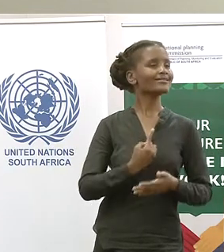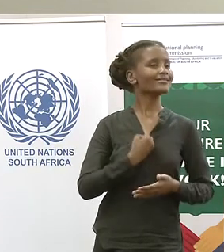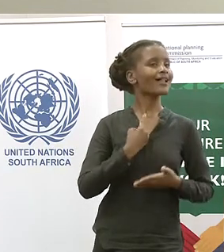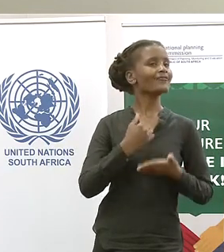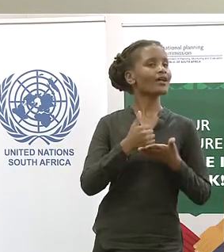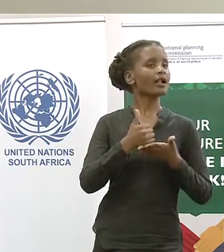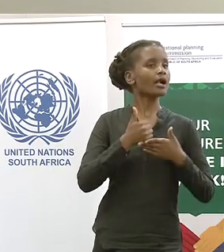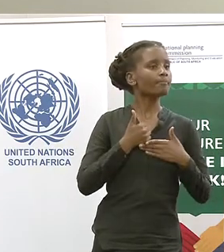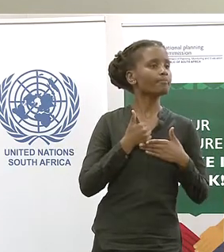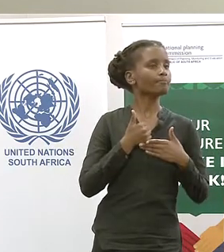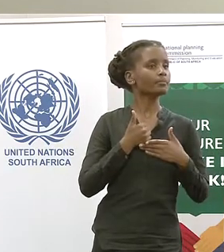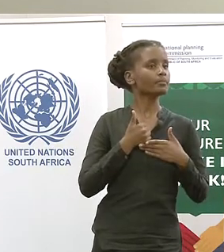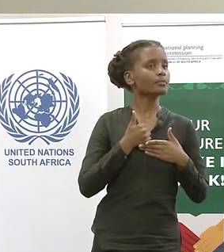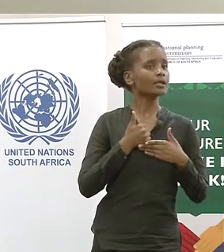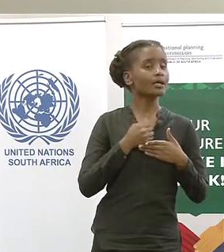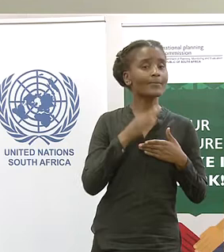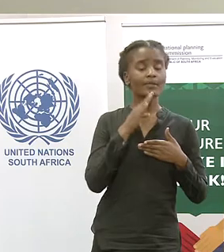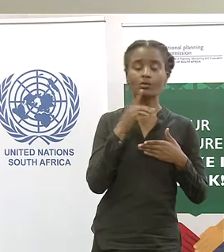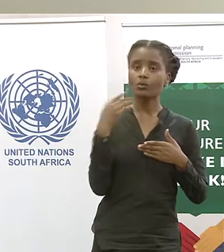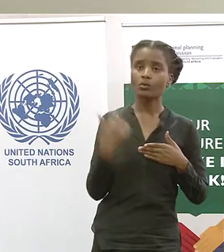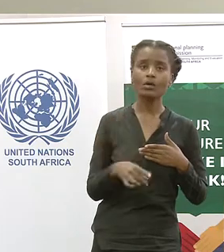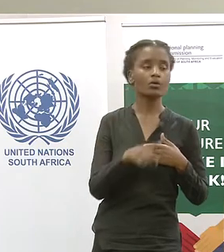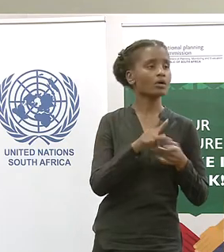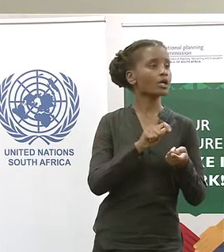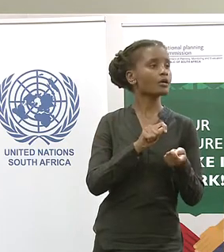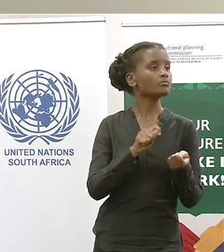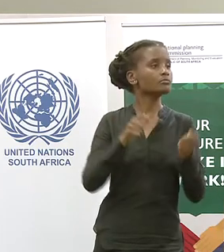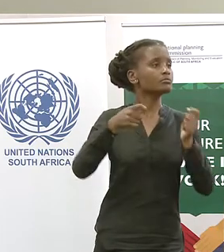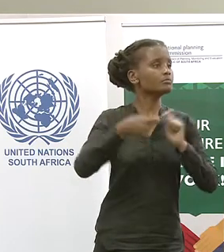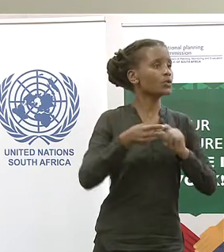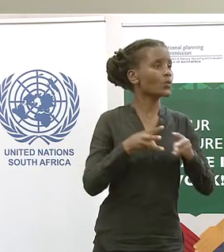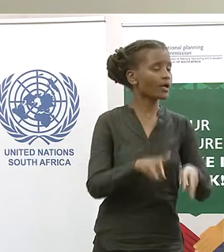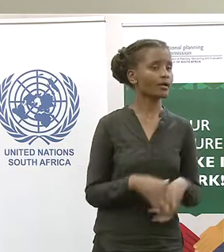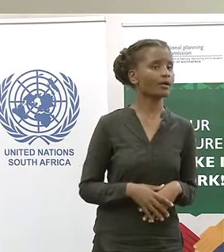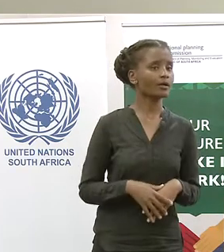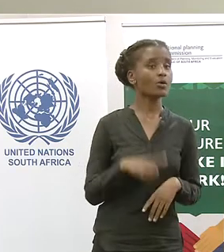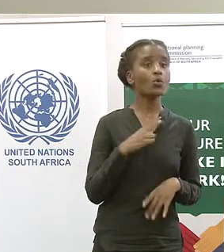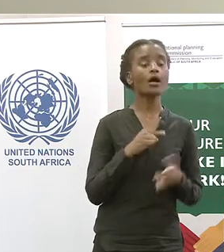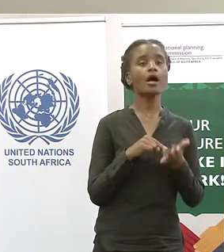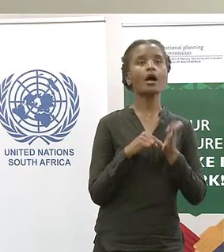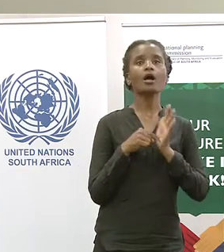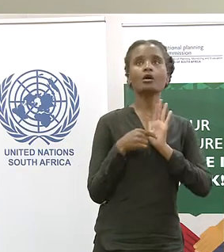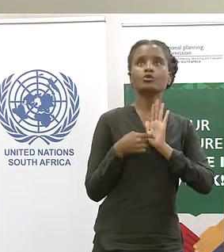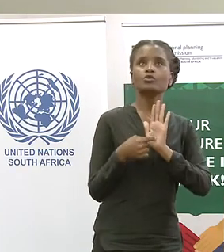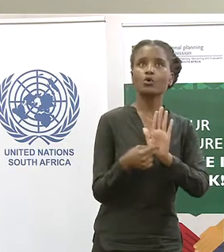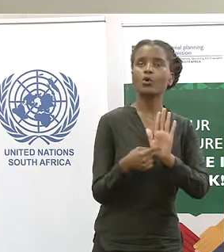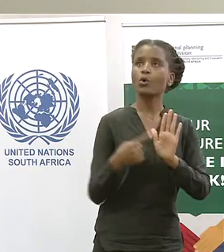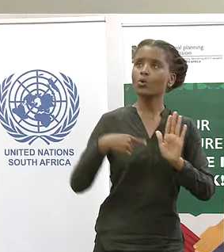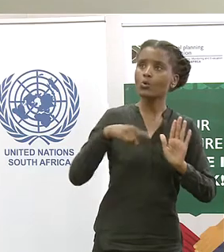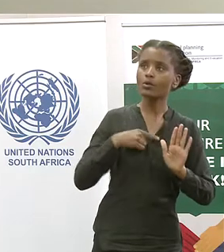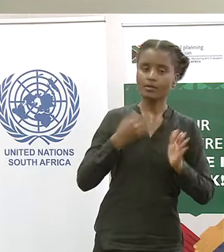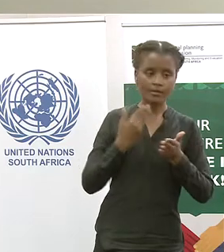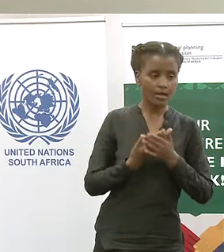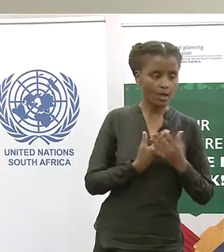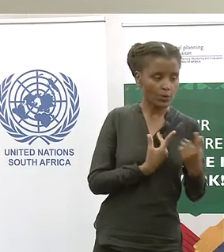amazing revolutionary ways of basically demonstrating the will to do away with the